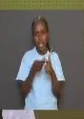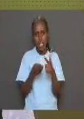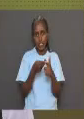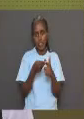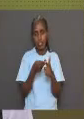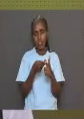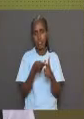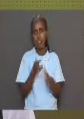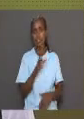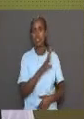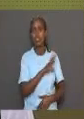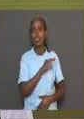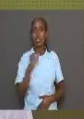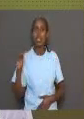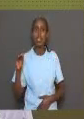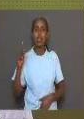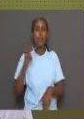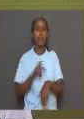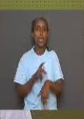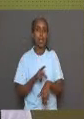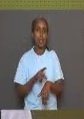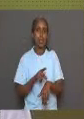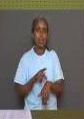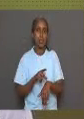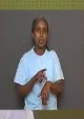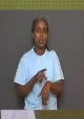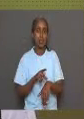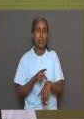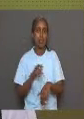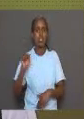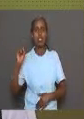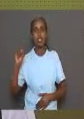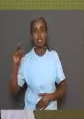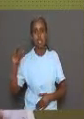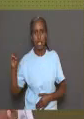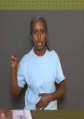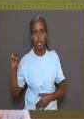range, and period of the sine,